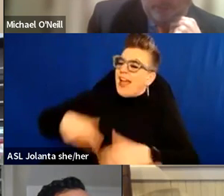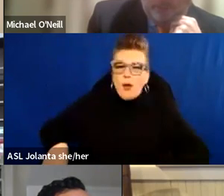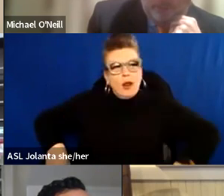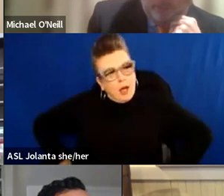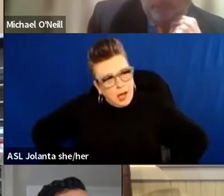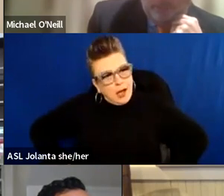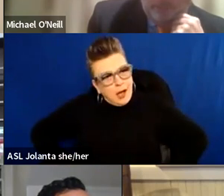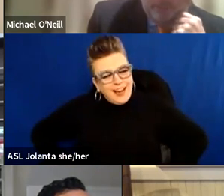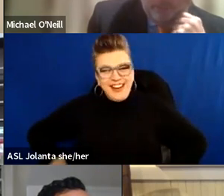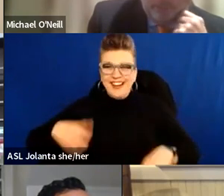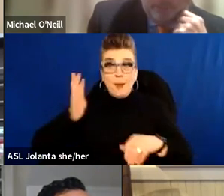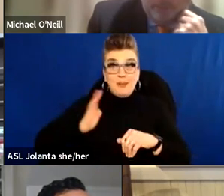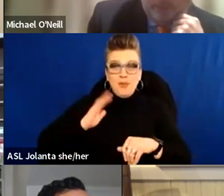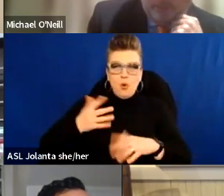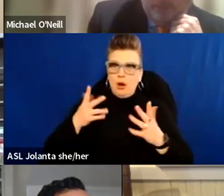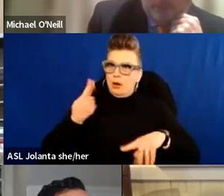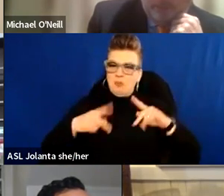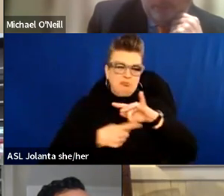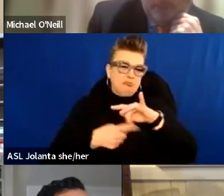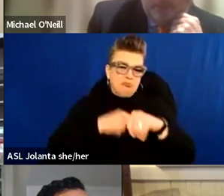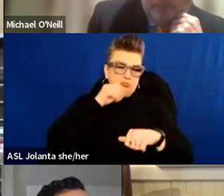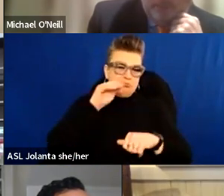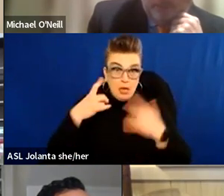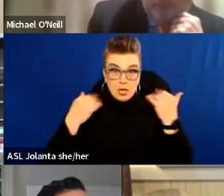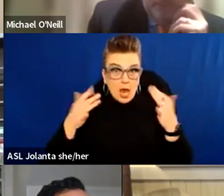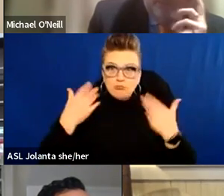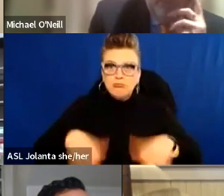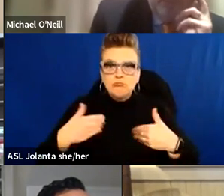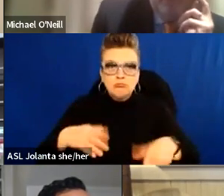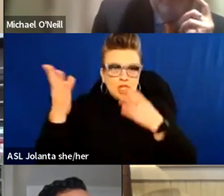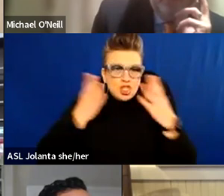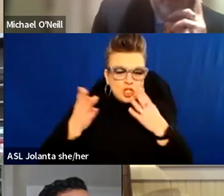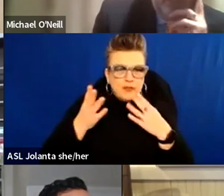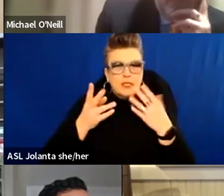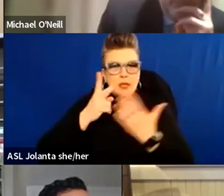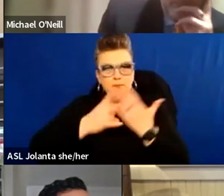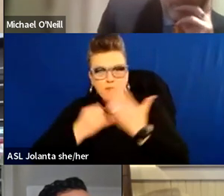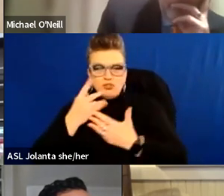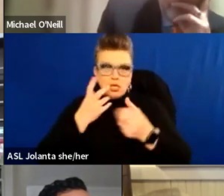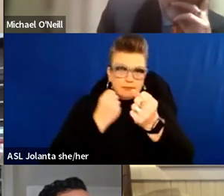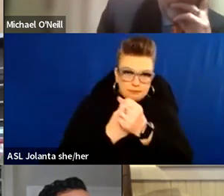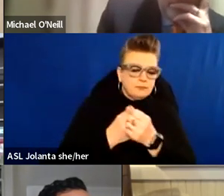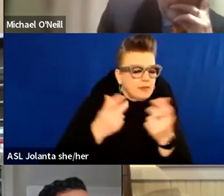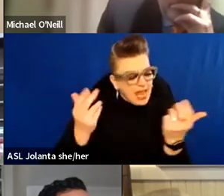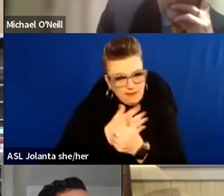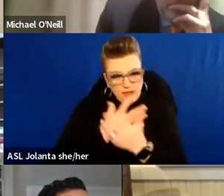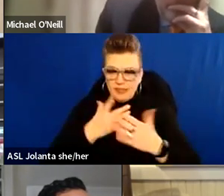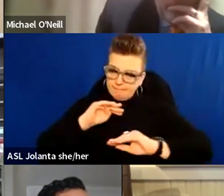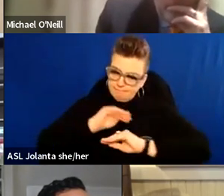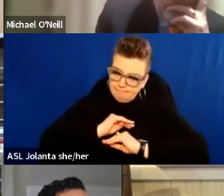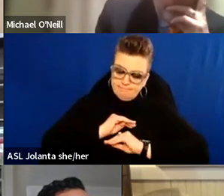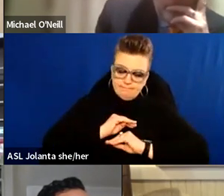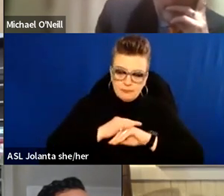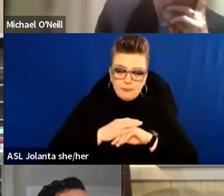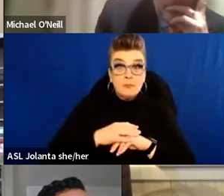services to them and uh and the projects that we put in place to make sure that they meet in the standards the grading system we